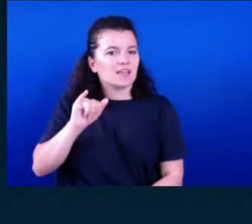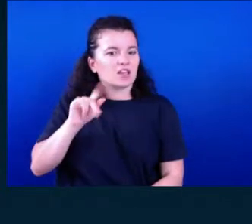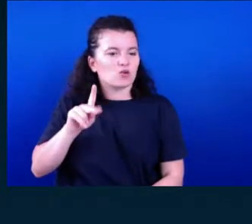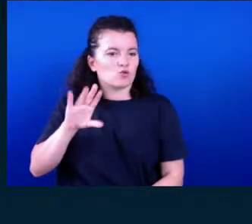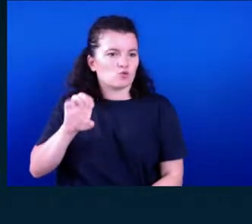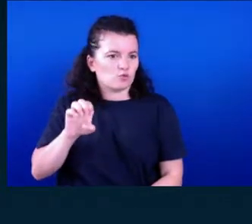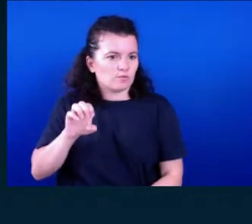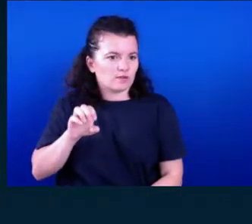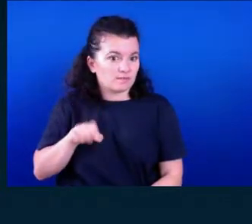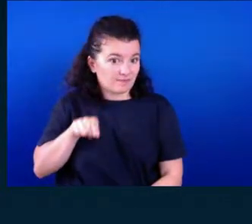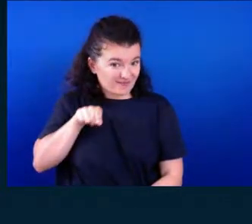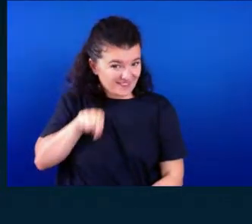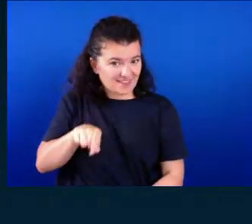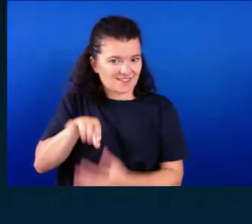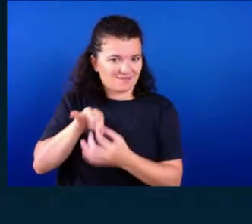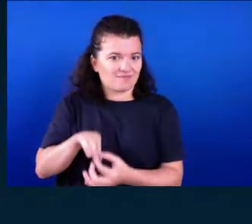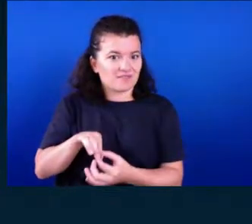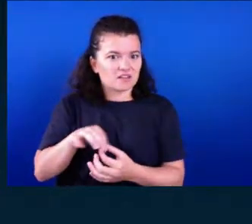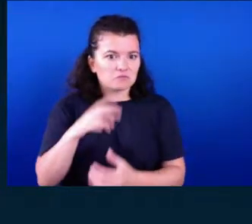okay.